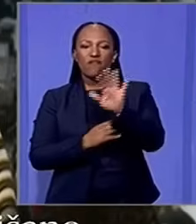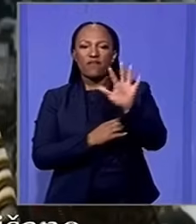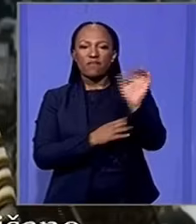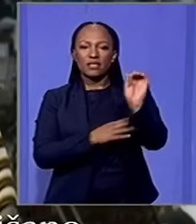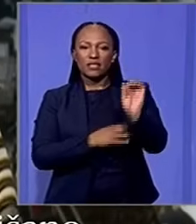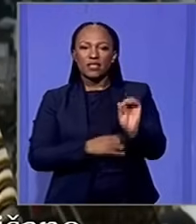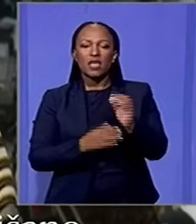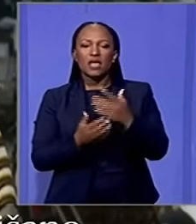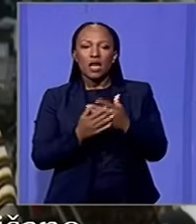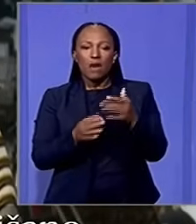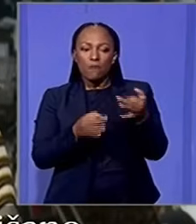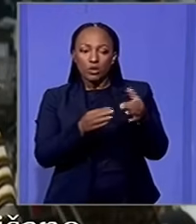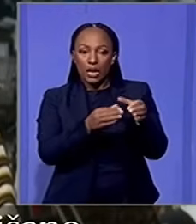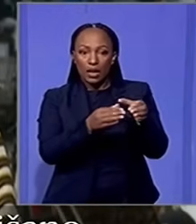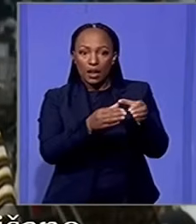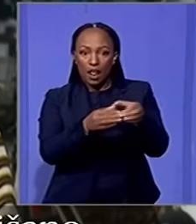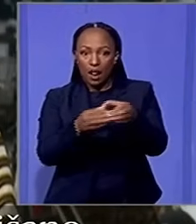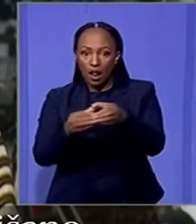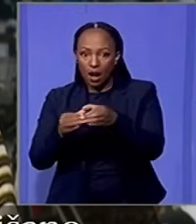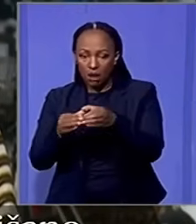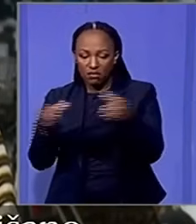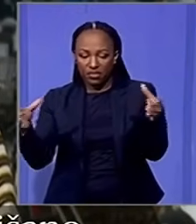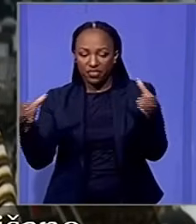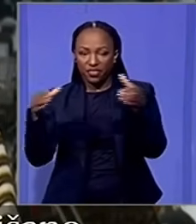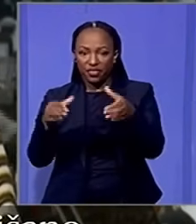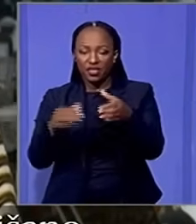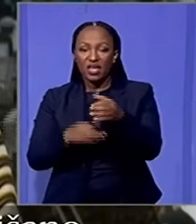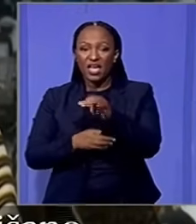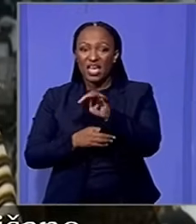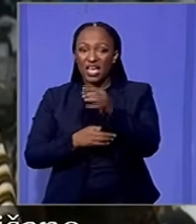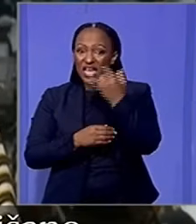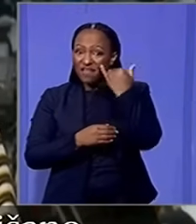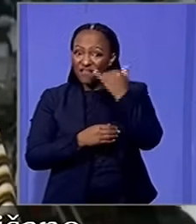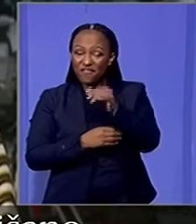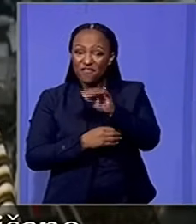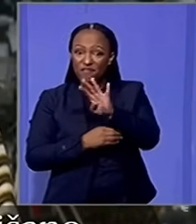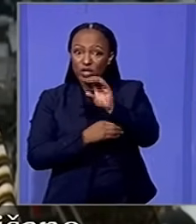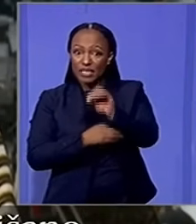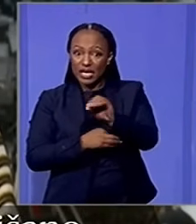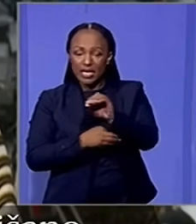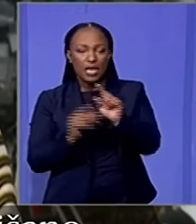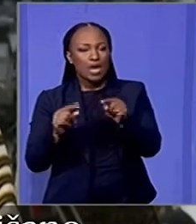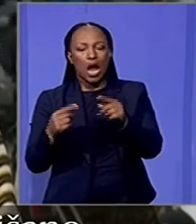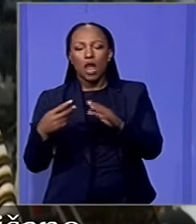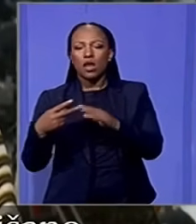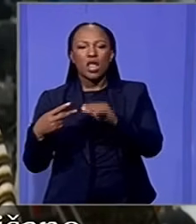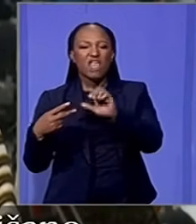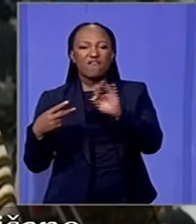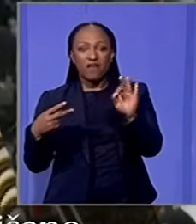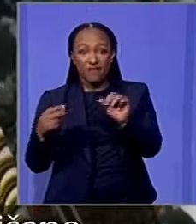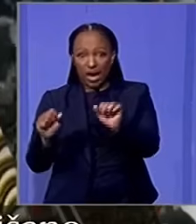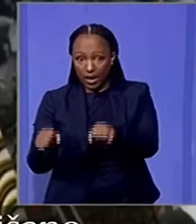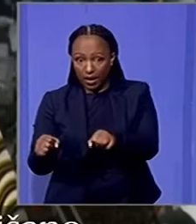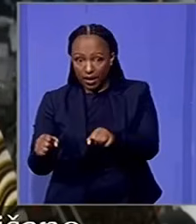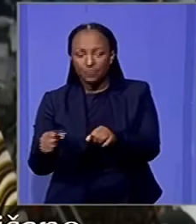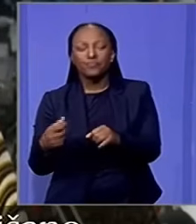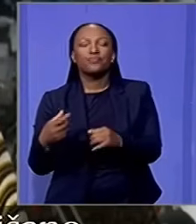tla le diphathinyana tse dinyana, mara ge ka fumana 40 e ka gapeletšega a ke bone ba ka tsamaya le EFF akere